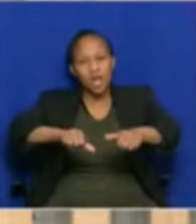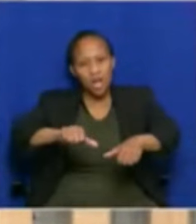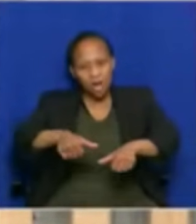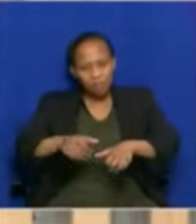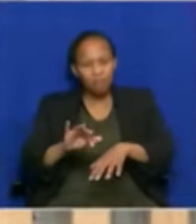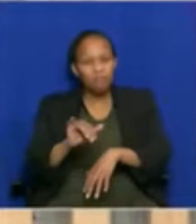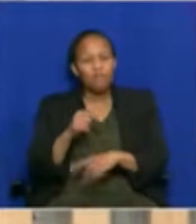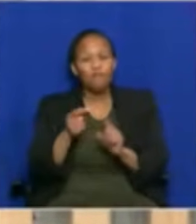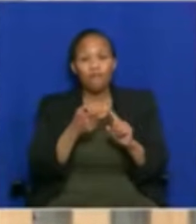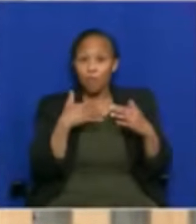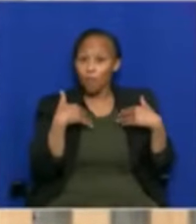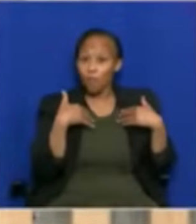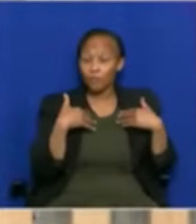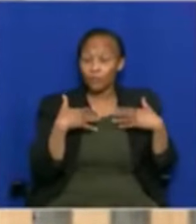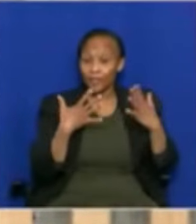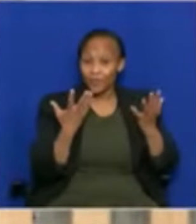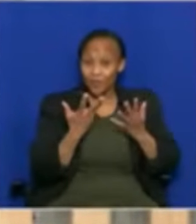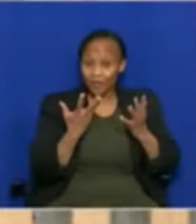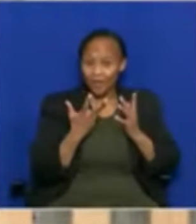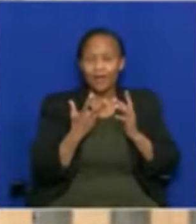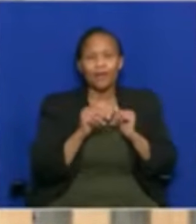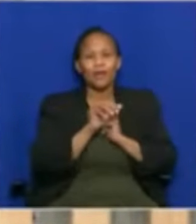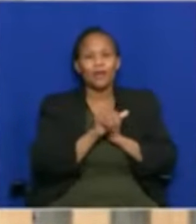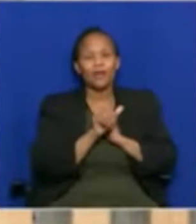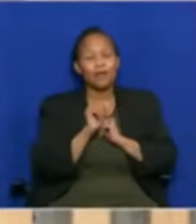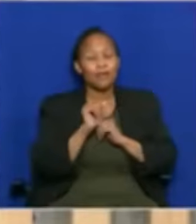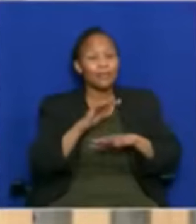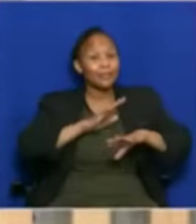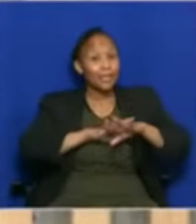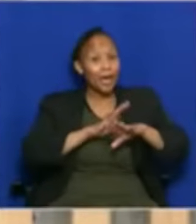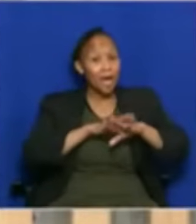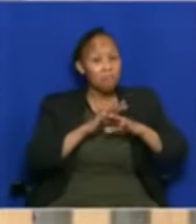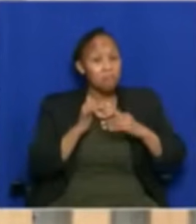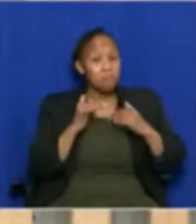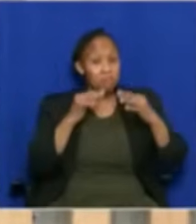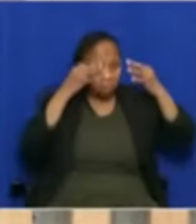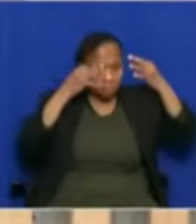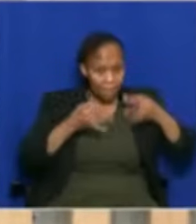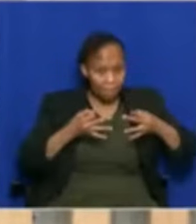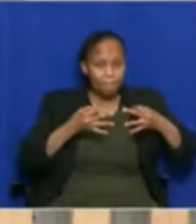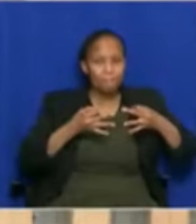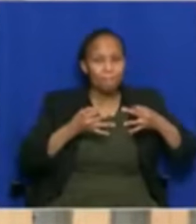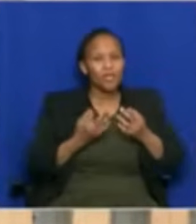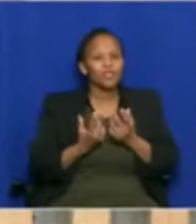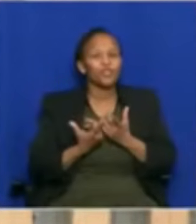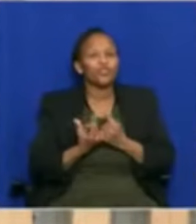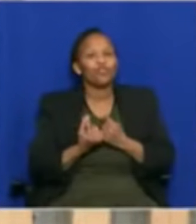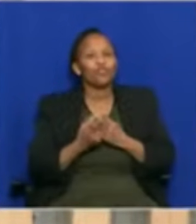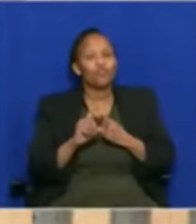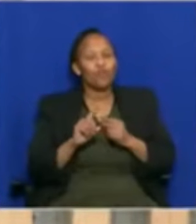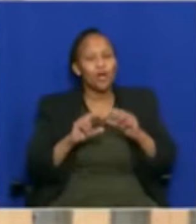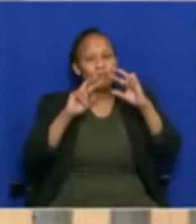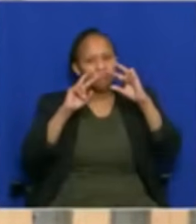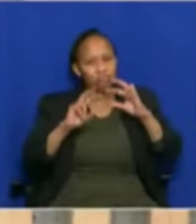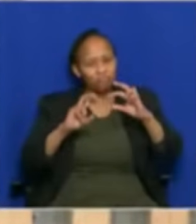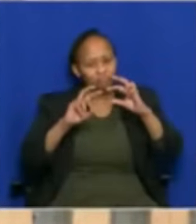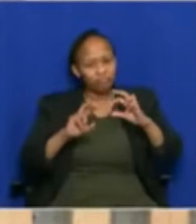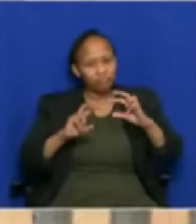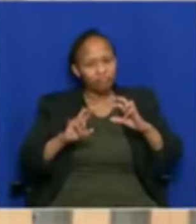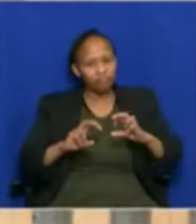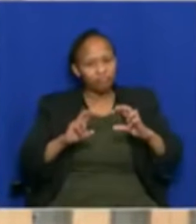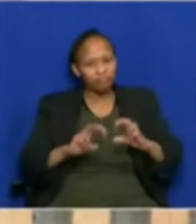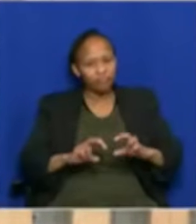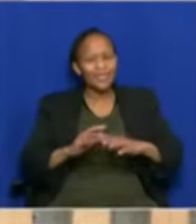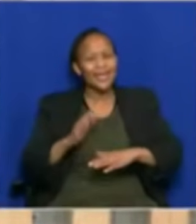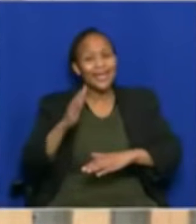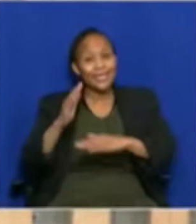the moment a decision was taken to investigate up until the arrests were effected. I